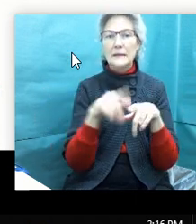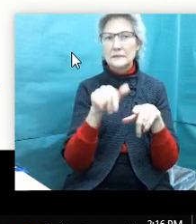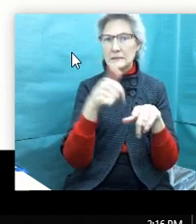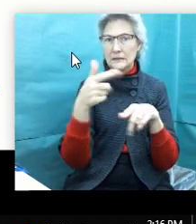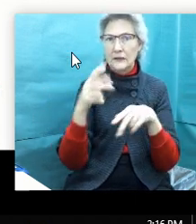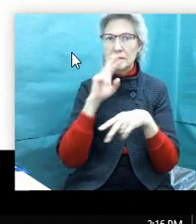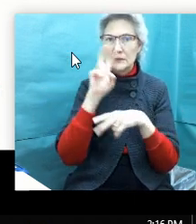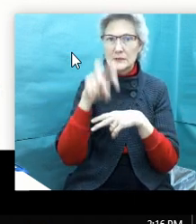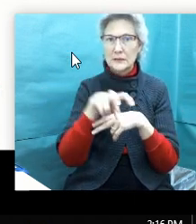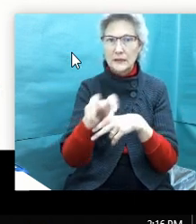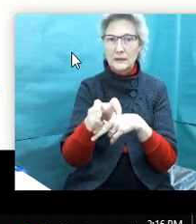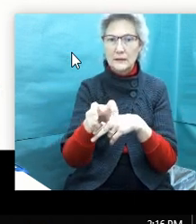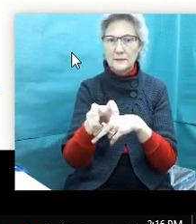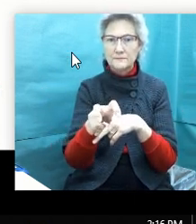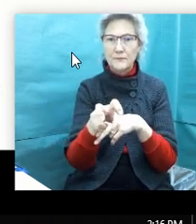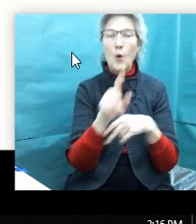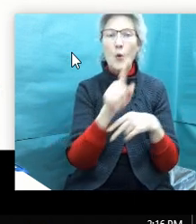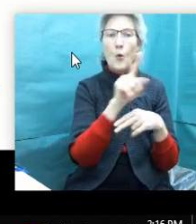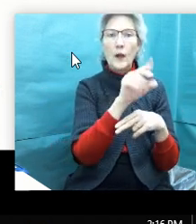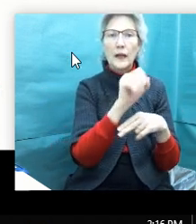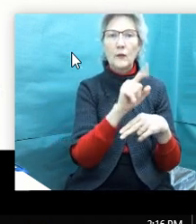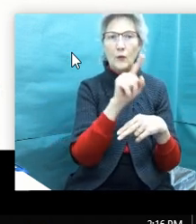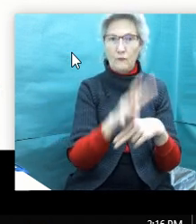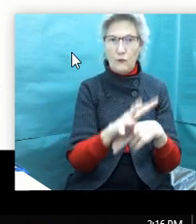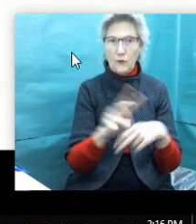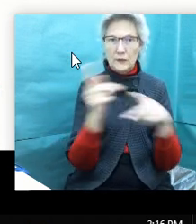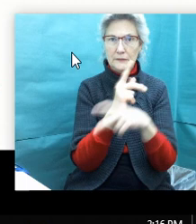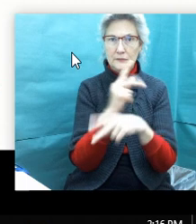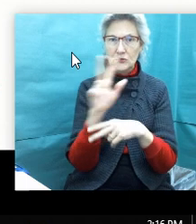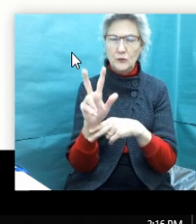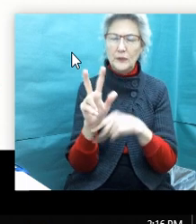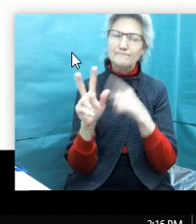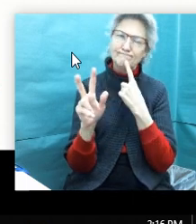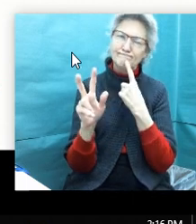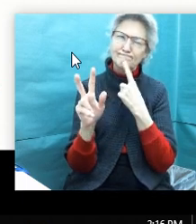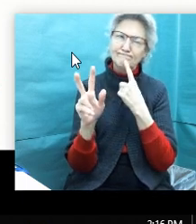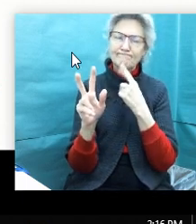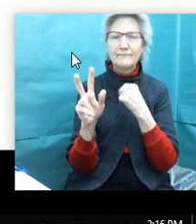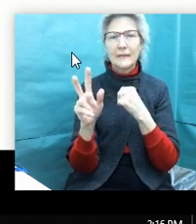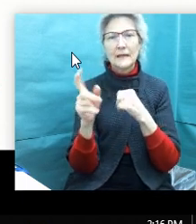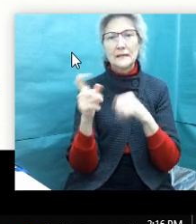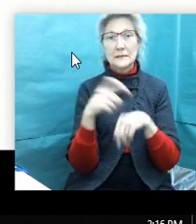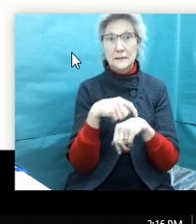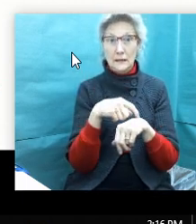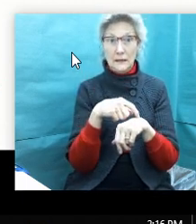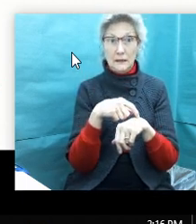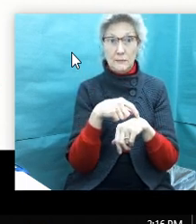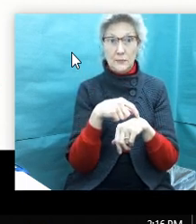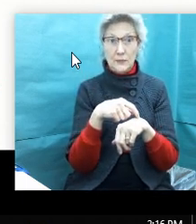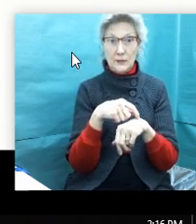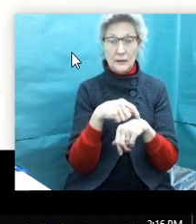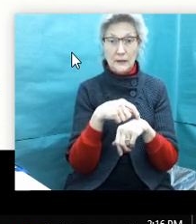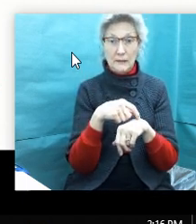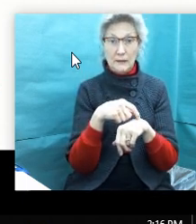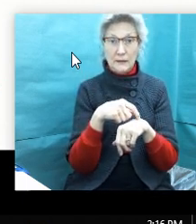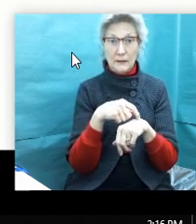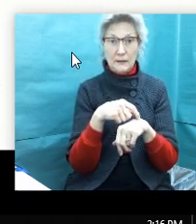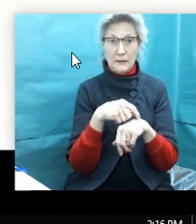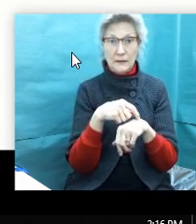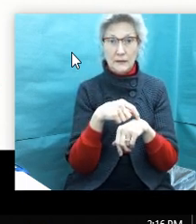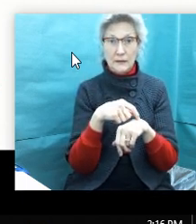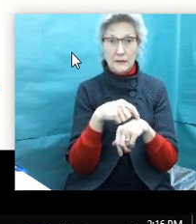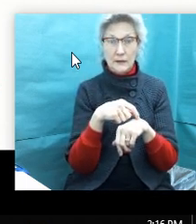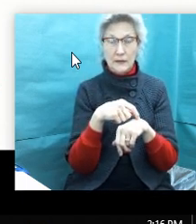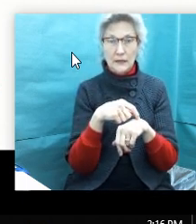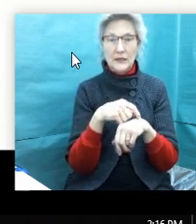try. Well, 1 1/4 times 3. This time I'm going to change colors here. I'm going to turn